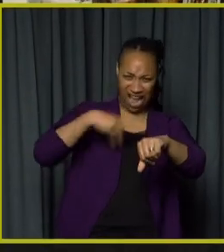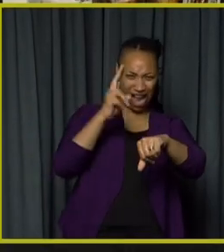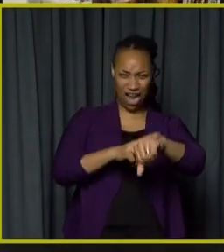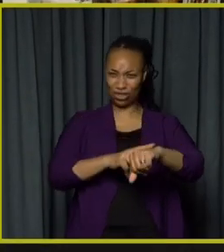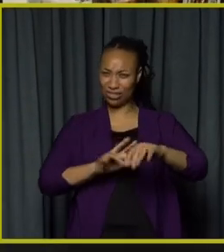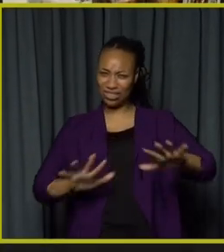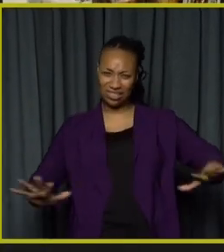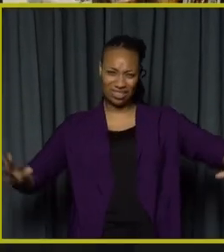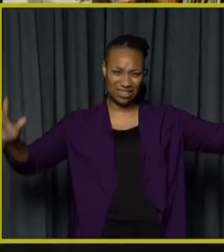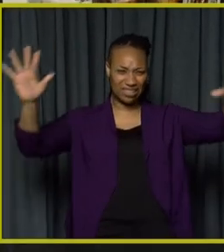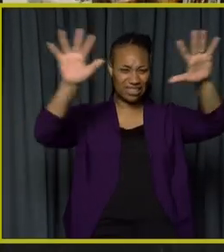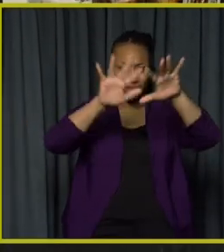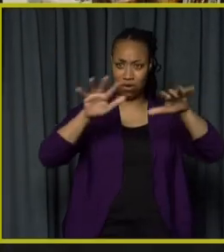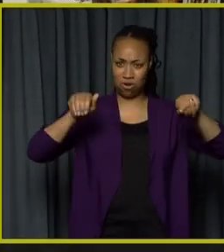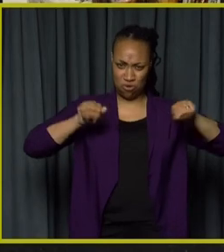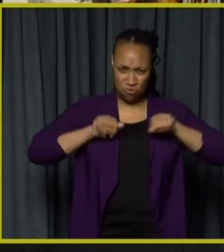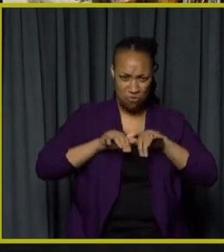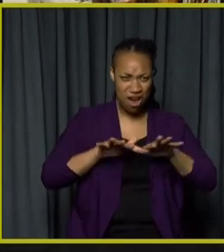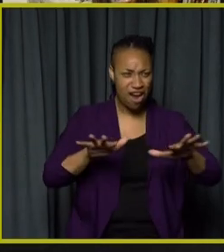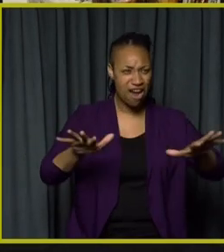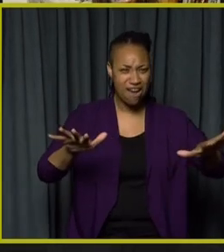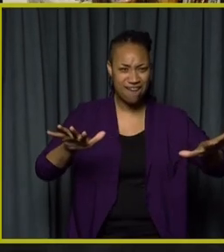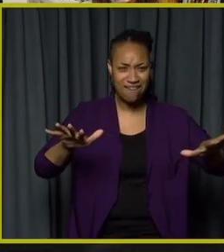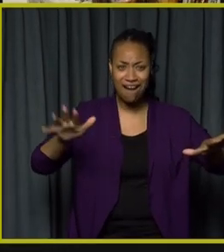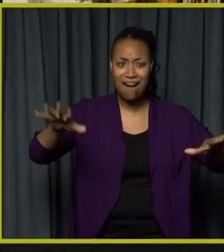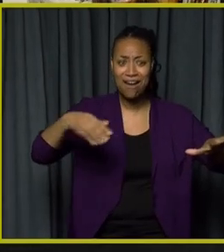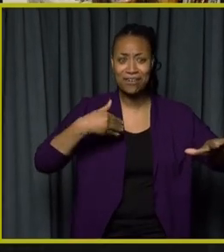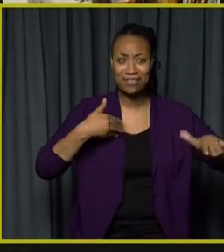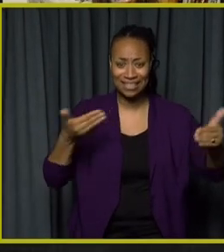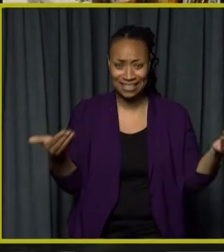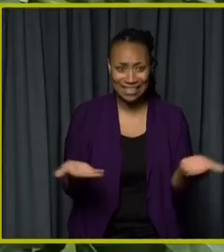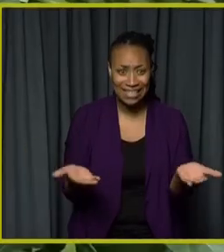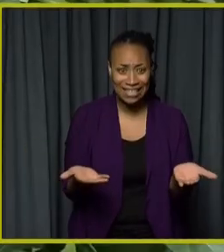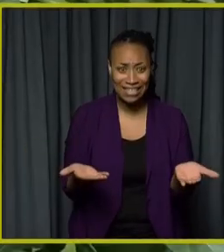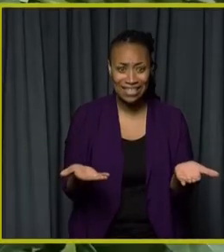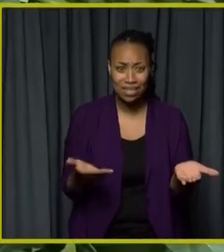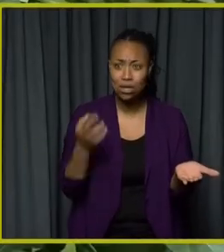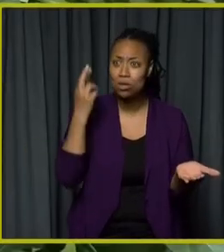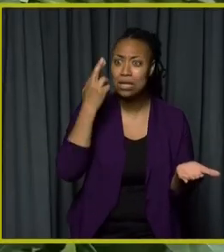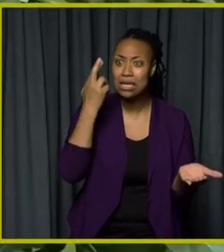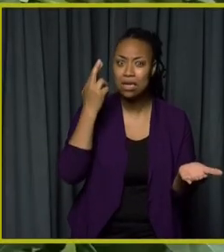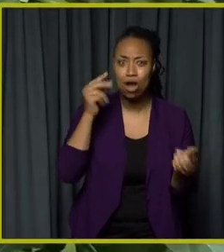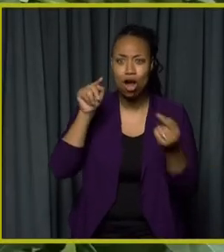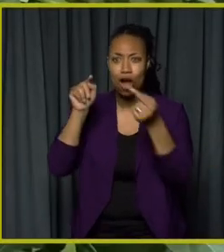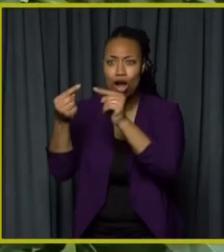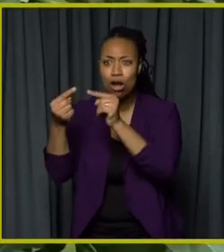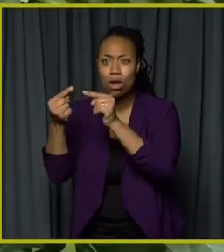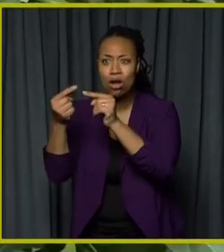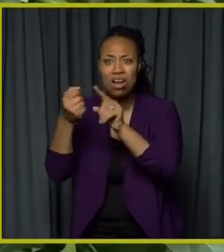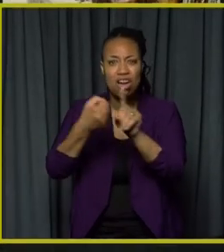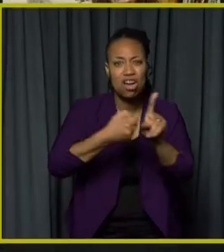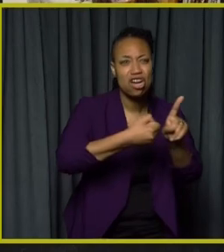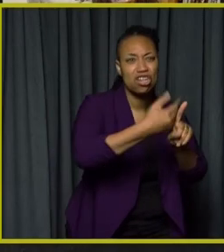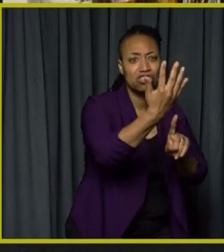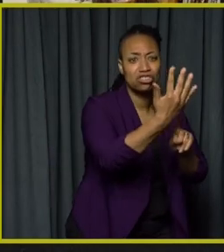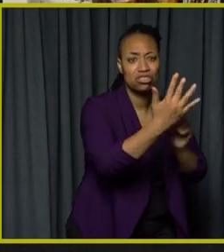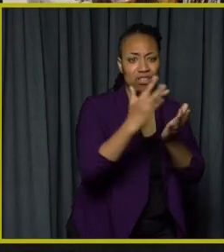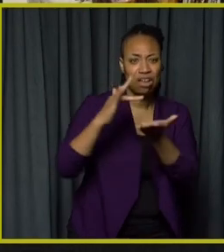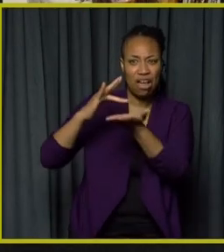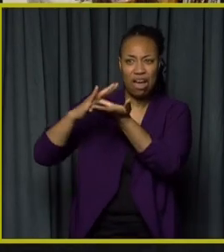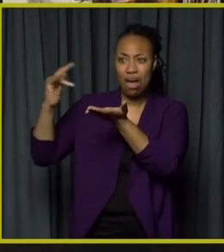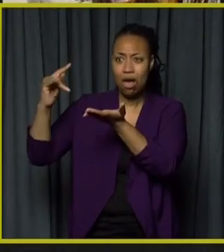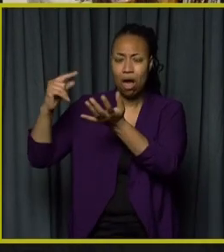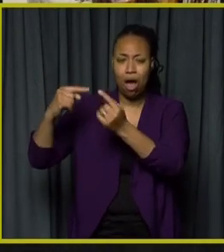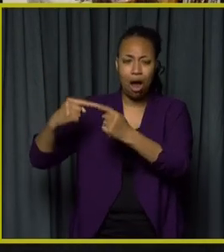here because somebody is hurting our people. Somebody's killing our people. And it's gone on far too long. And we won't